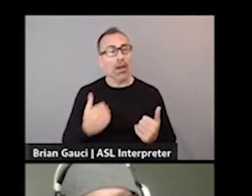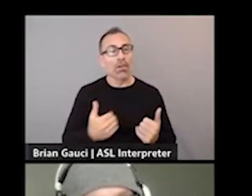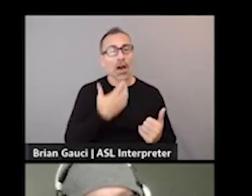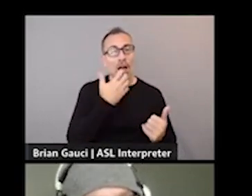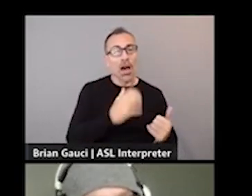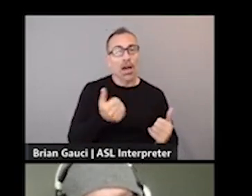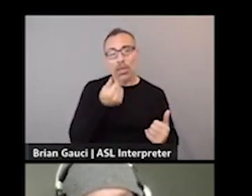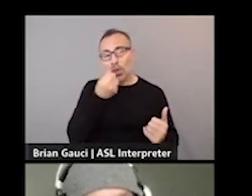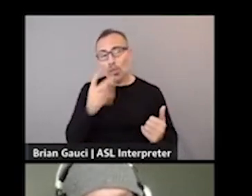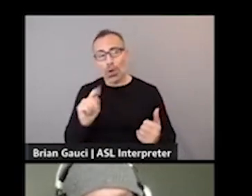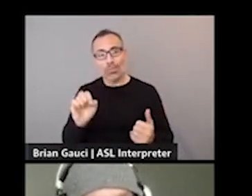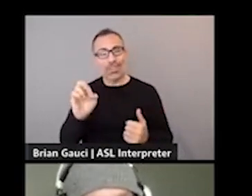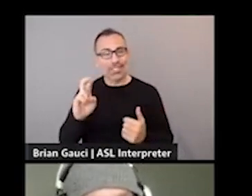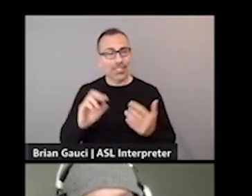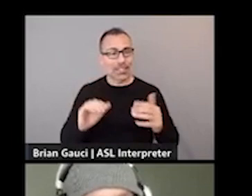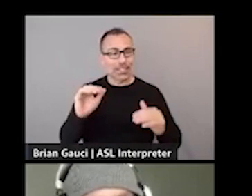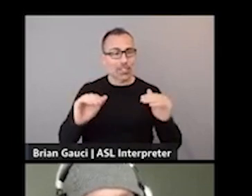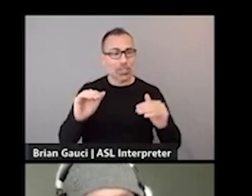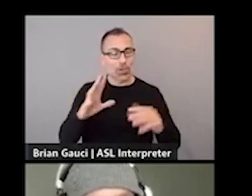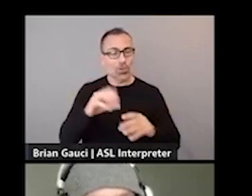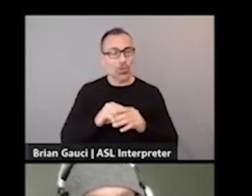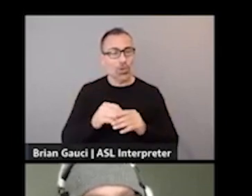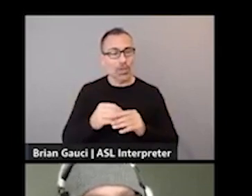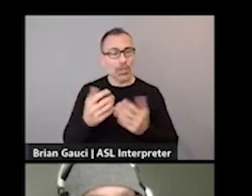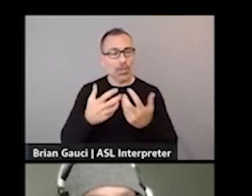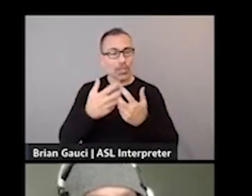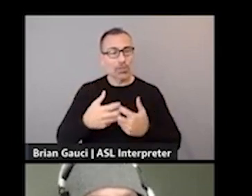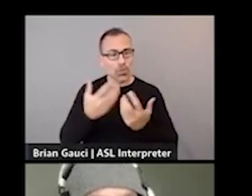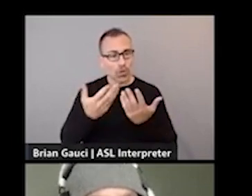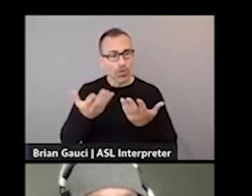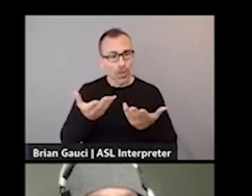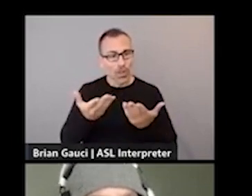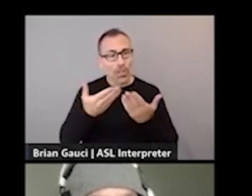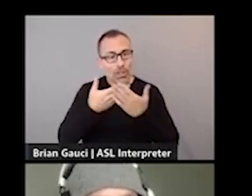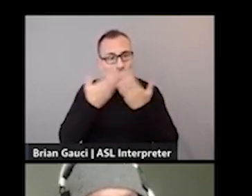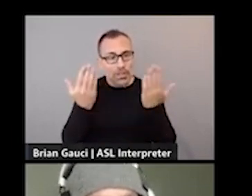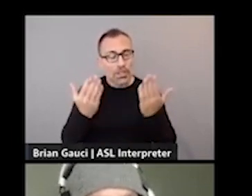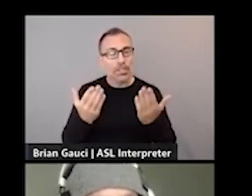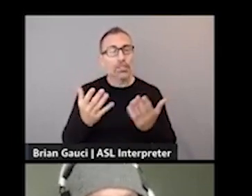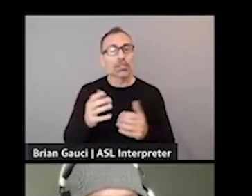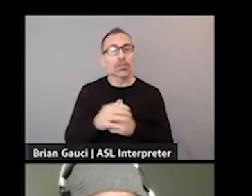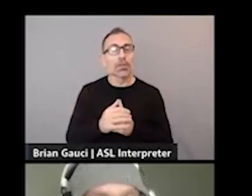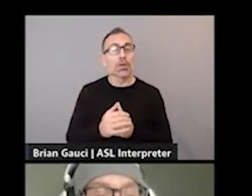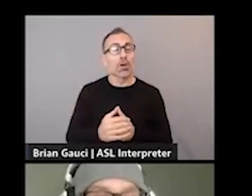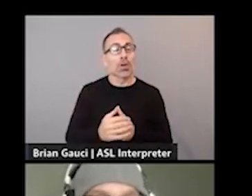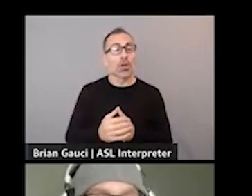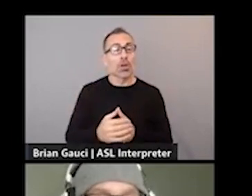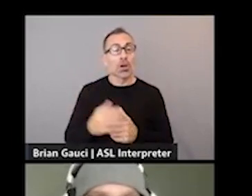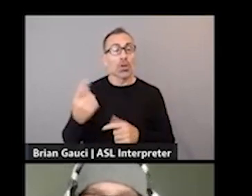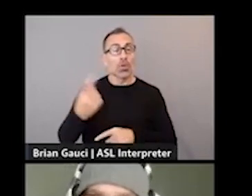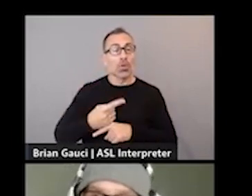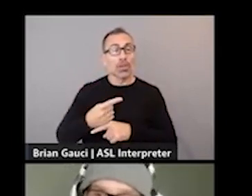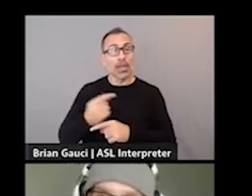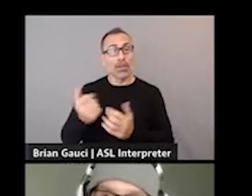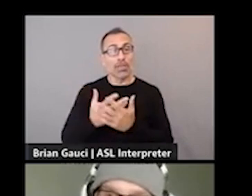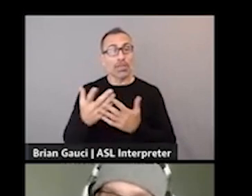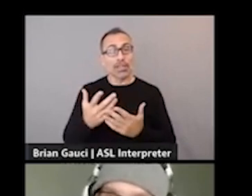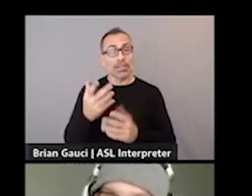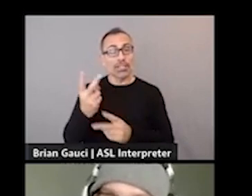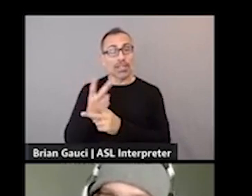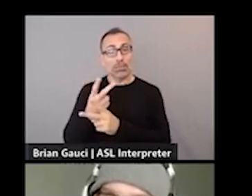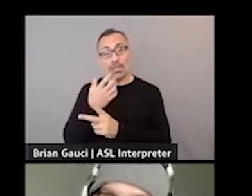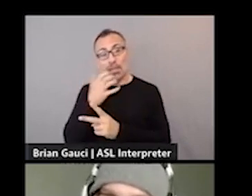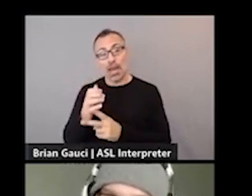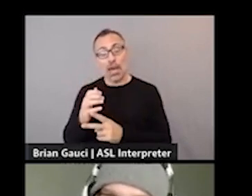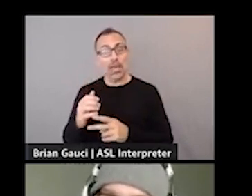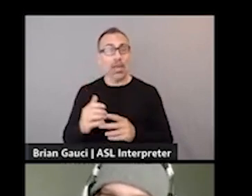in serverless on the search side, which means that 1 day worth of data, we keep all the data in hot, and the rest we are just